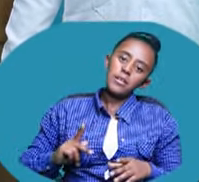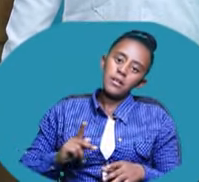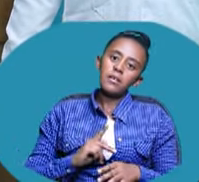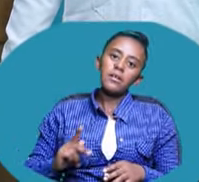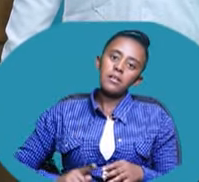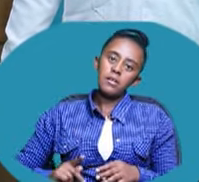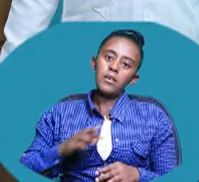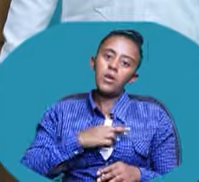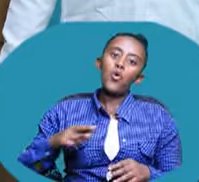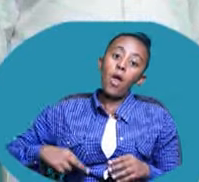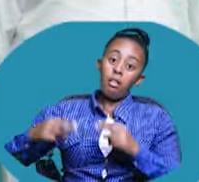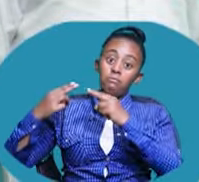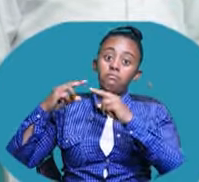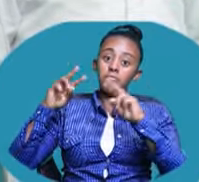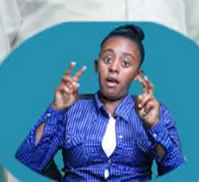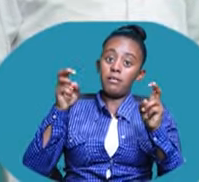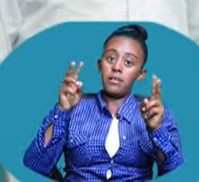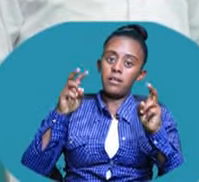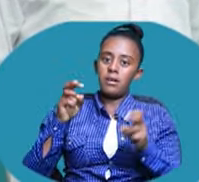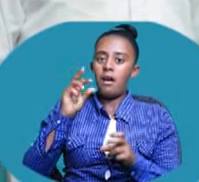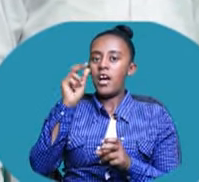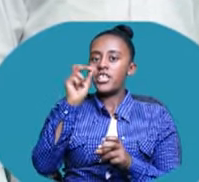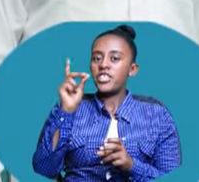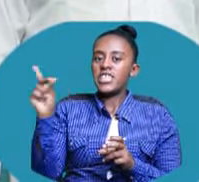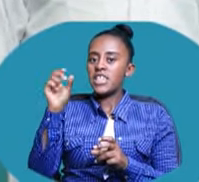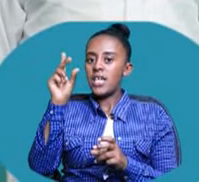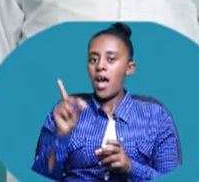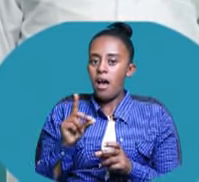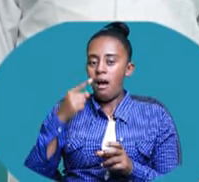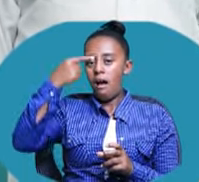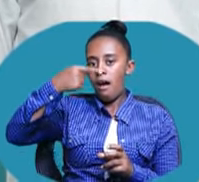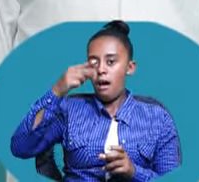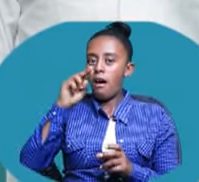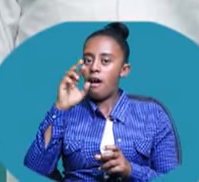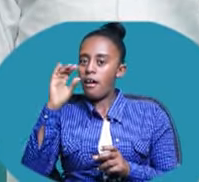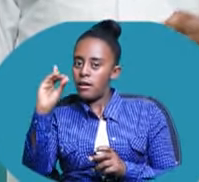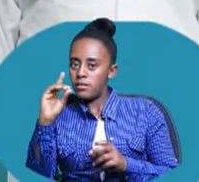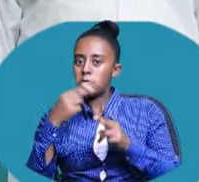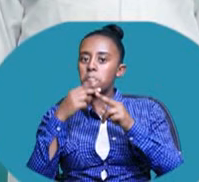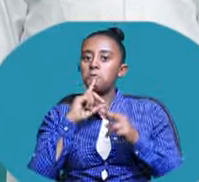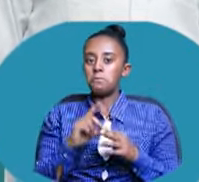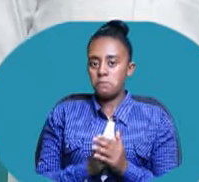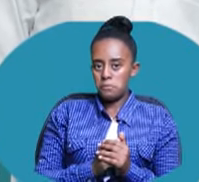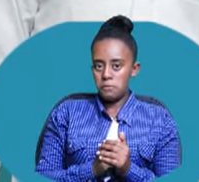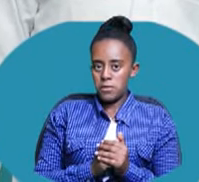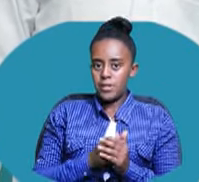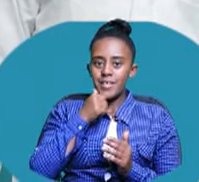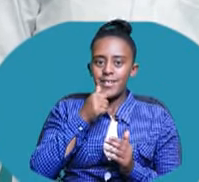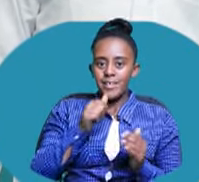title of Hadiya Sultan was Garad. The noun Garad,